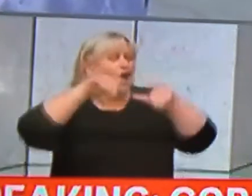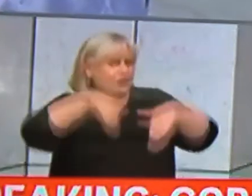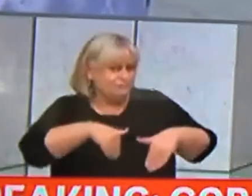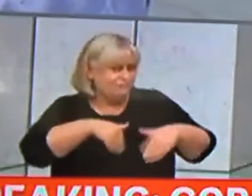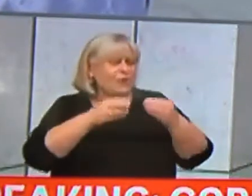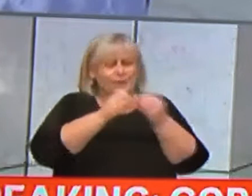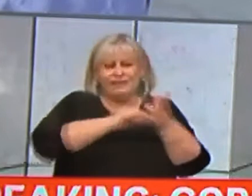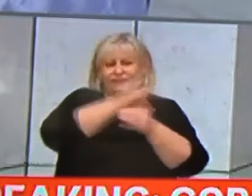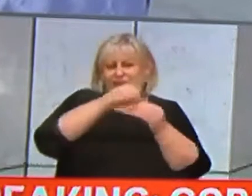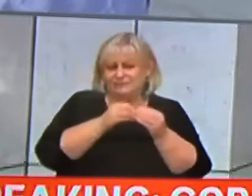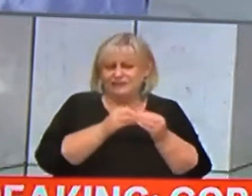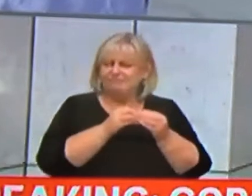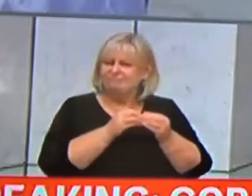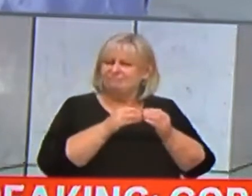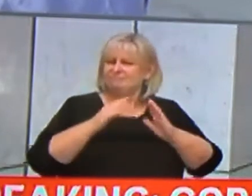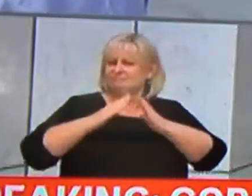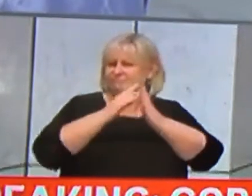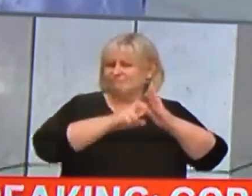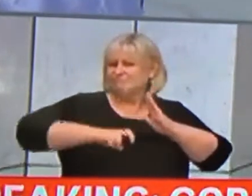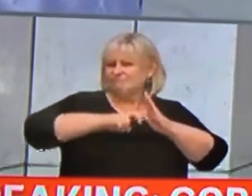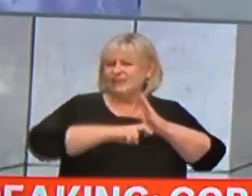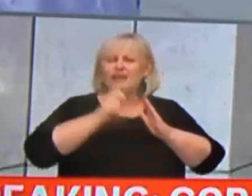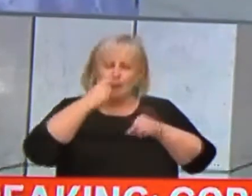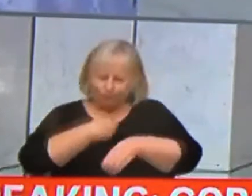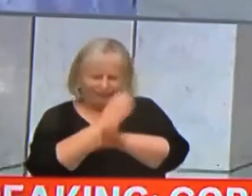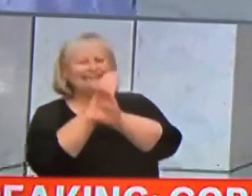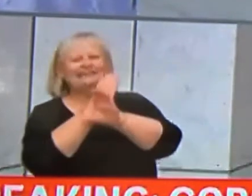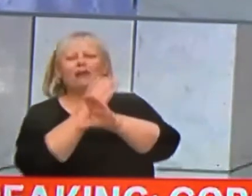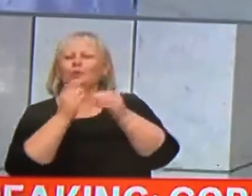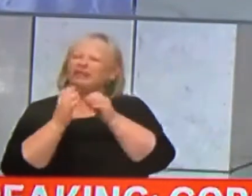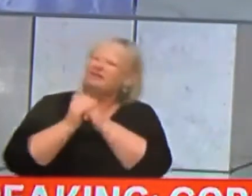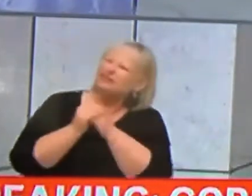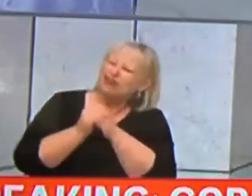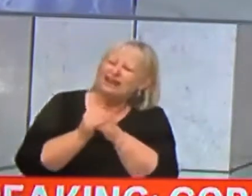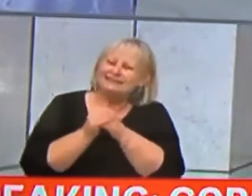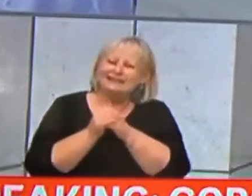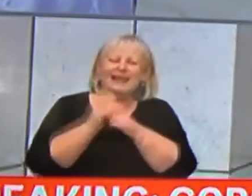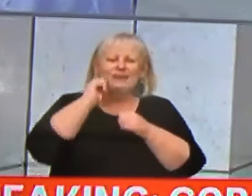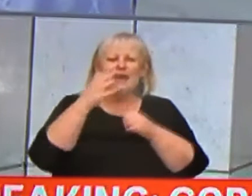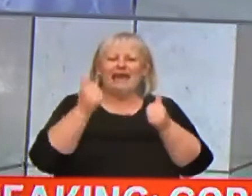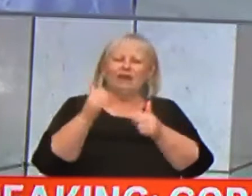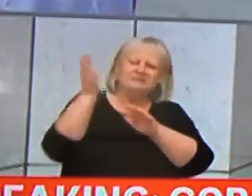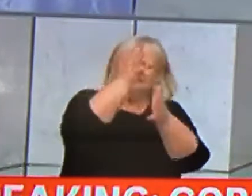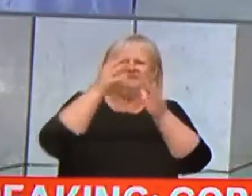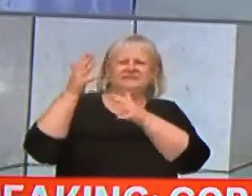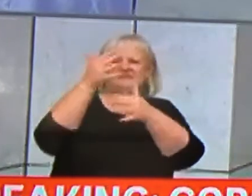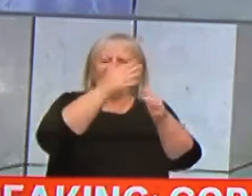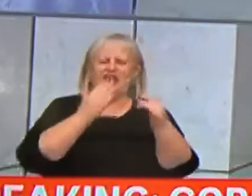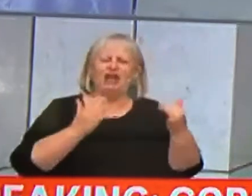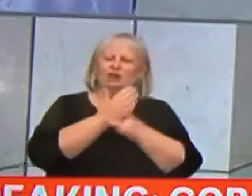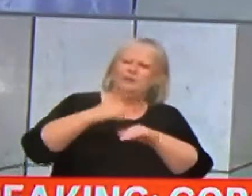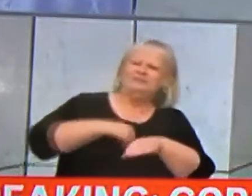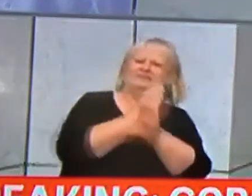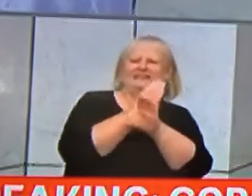with their family, on their own, and they'll be FaceTiming and other things with their friends, and they'll be having those conversations through that